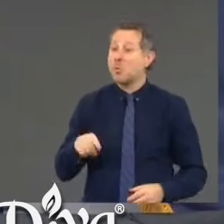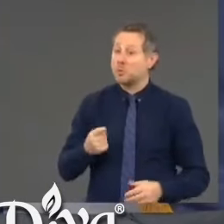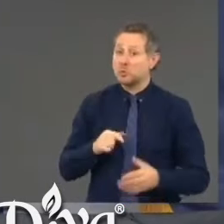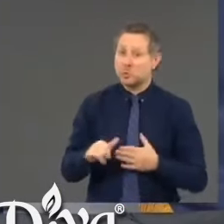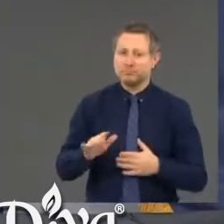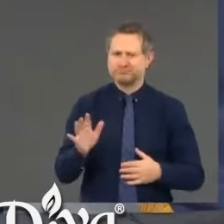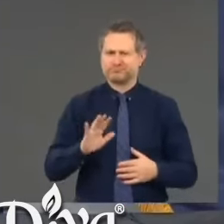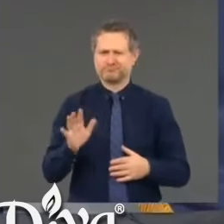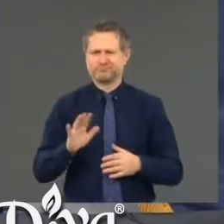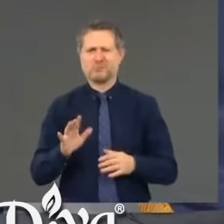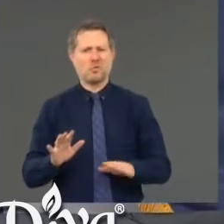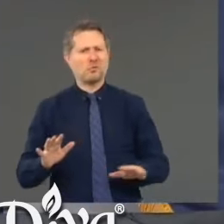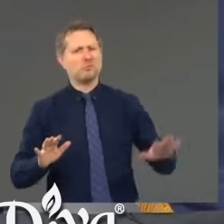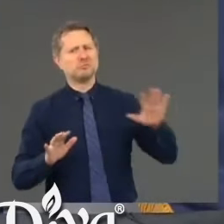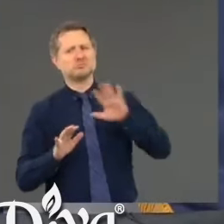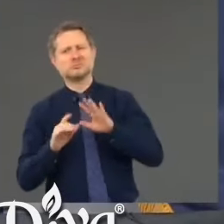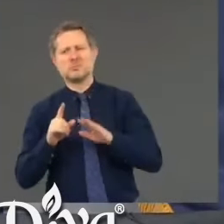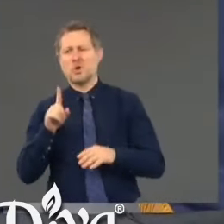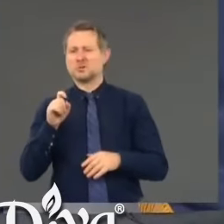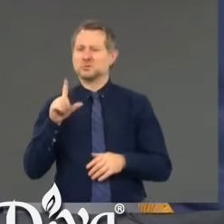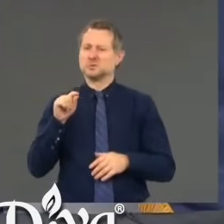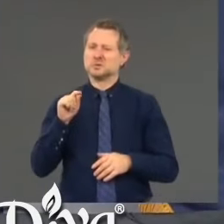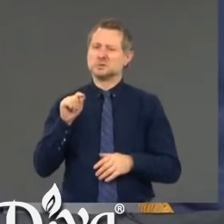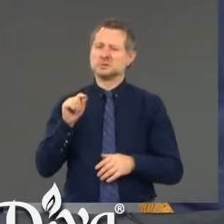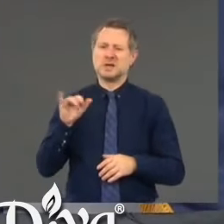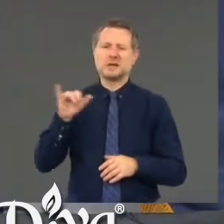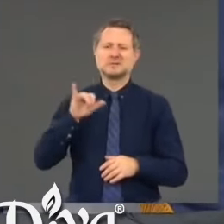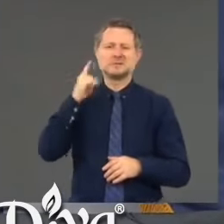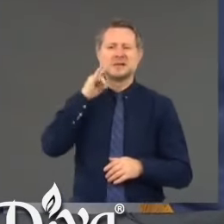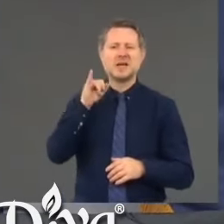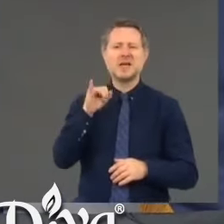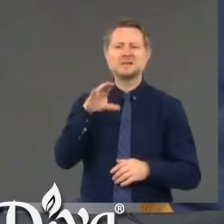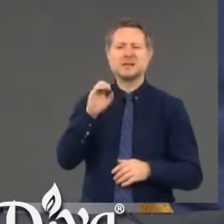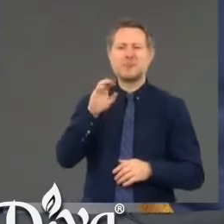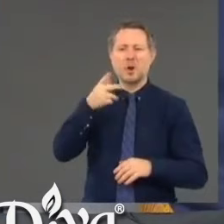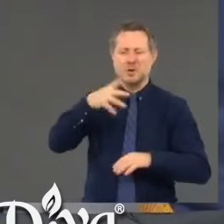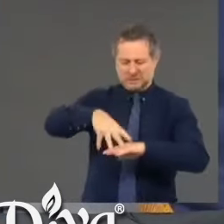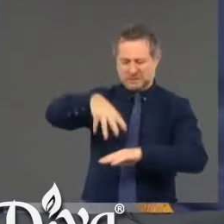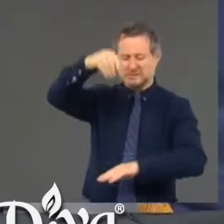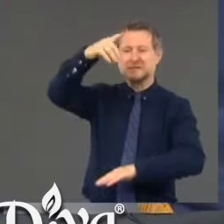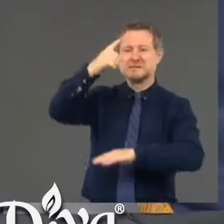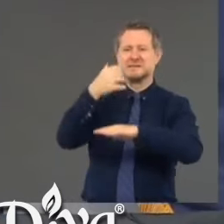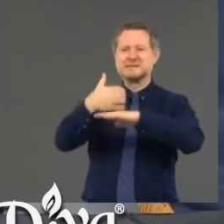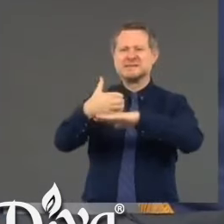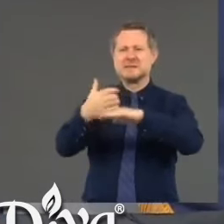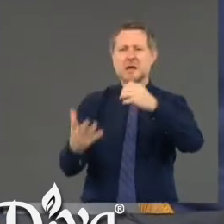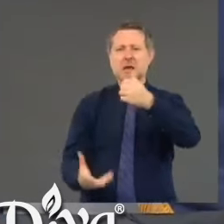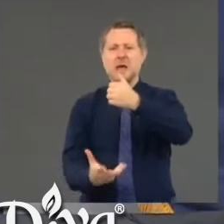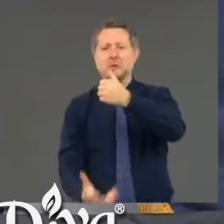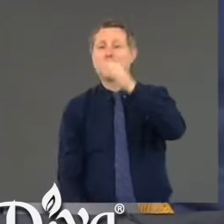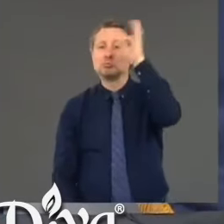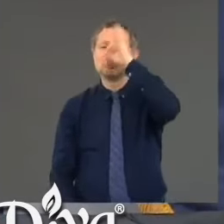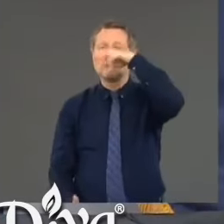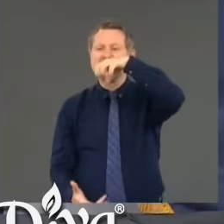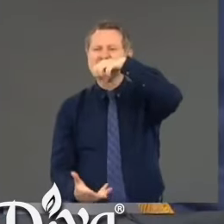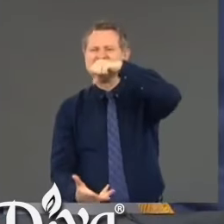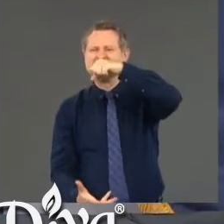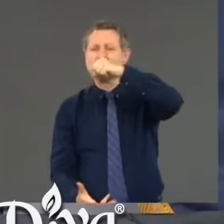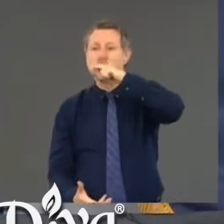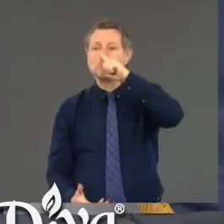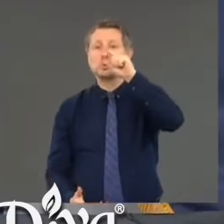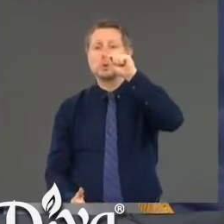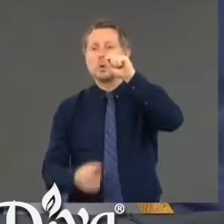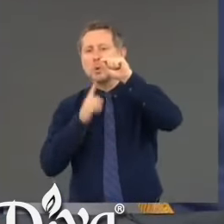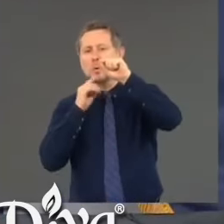iceberg. And I think there's a whole iceberg under that tip. I'm not a doctor, but that's what I think. And that's just my opinion, but it's not a